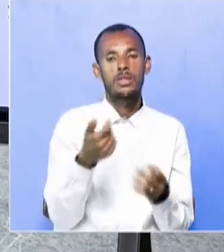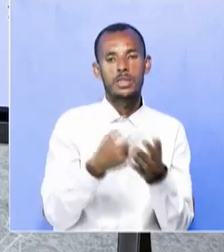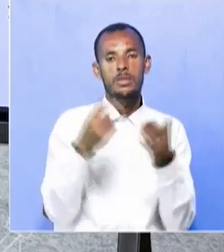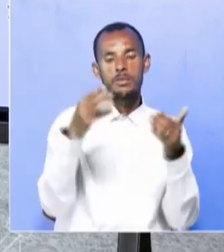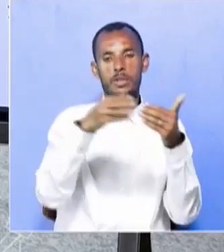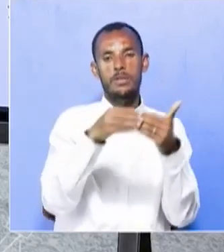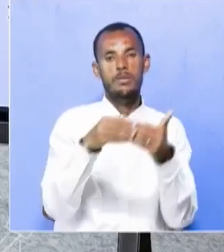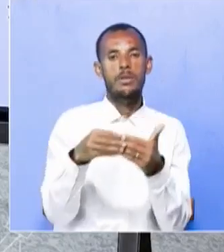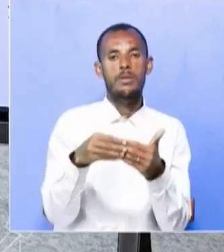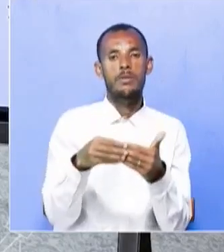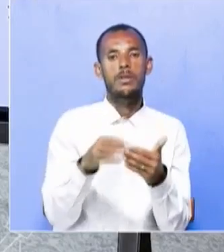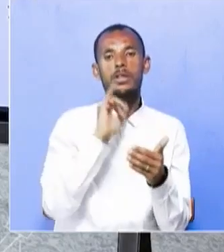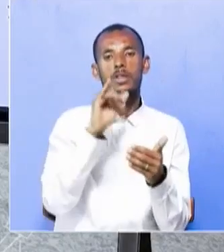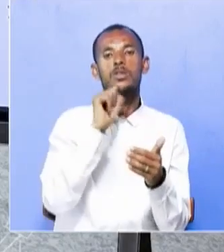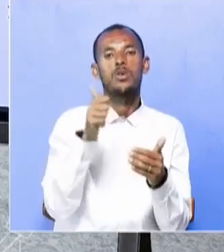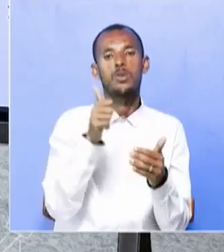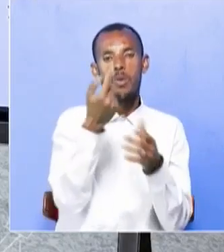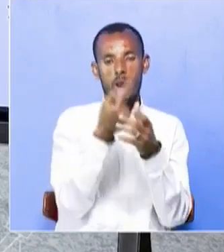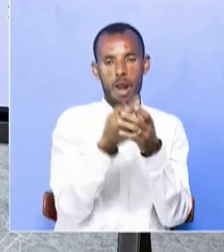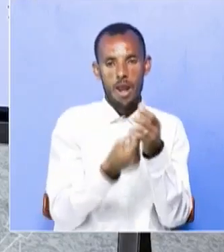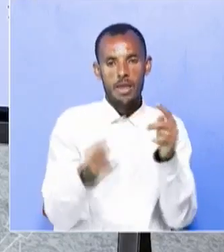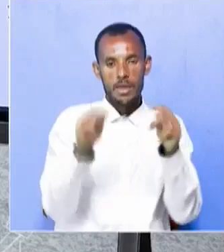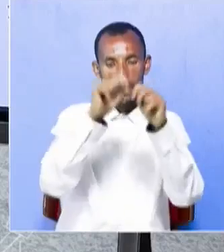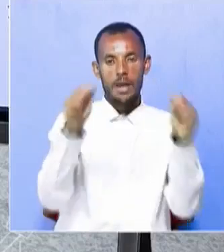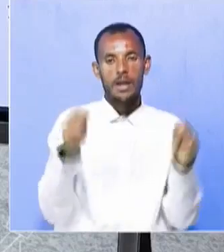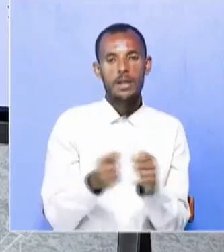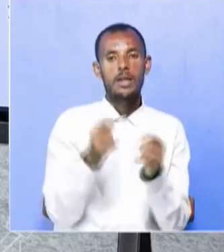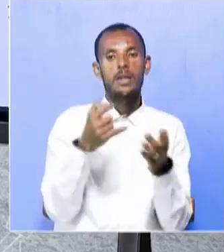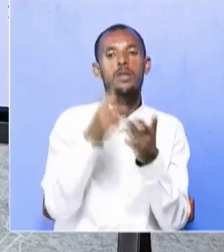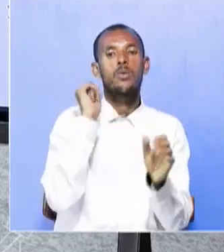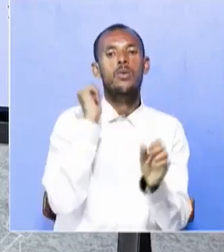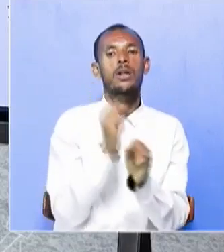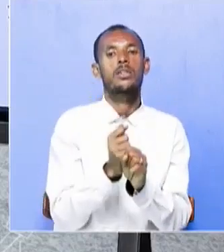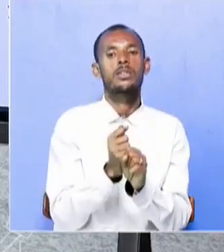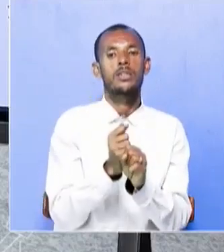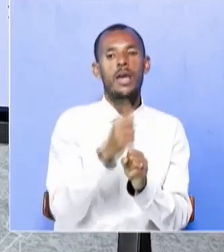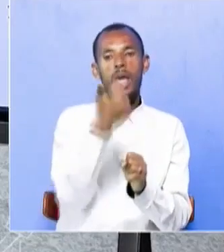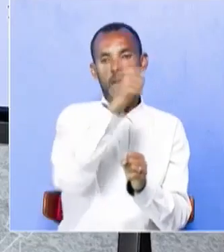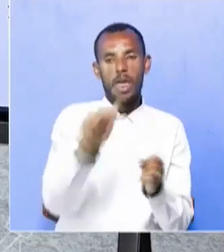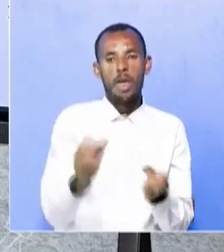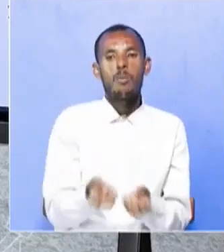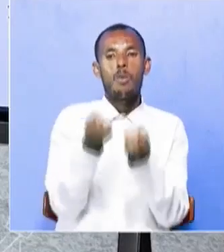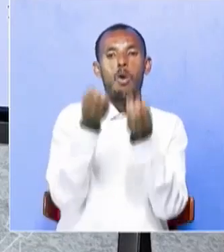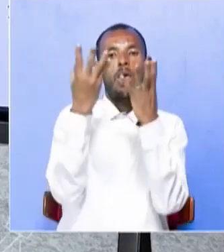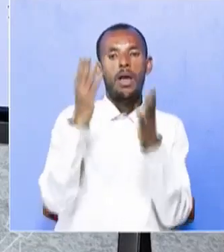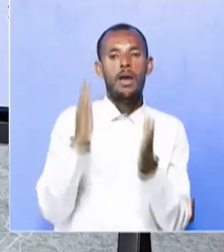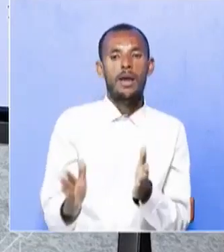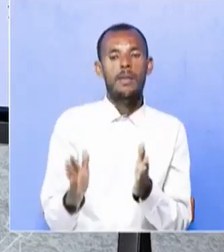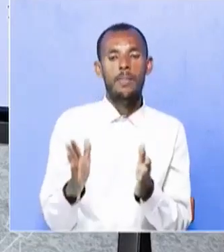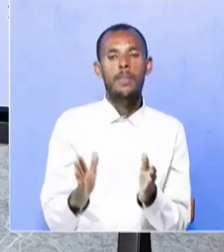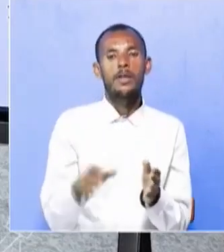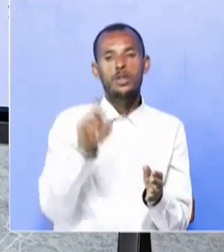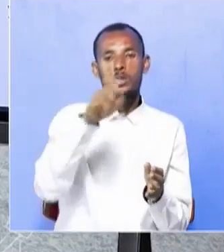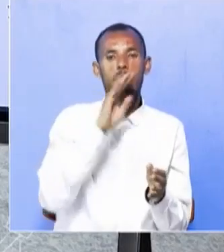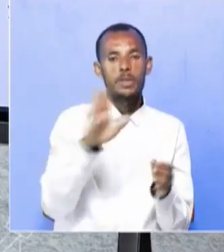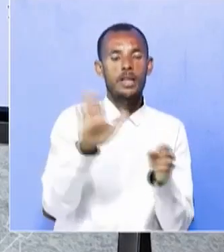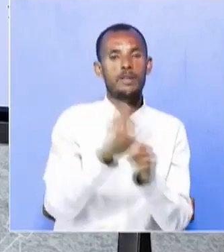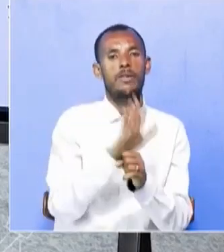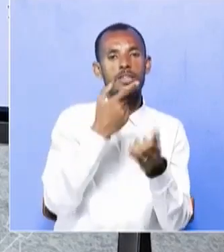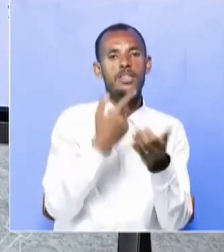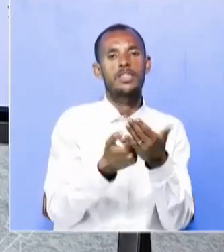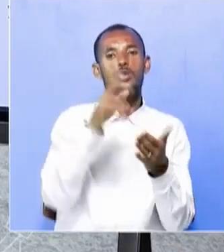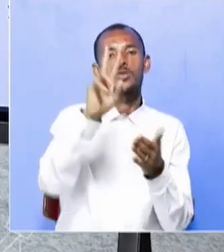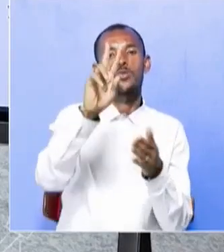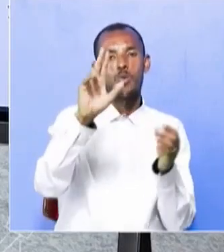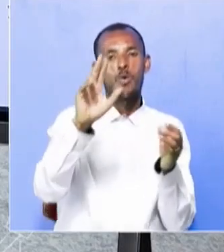principle is not only for triangle, it works for any polygon, right? So any polygon should satisfy those two